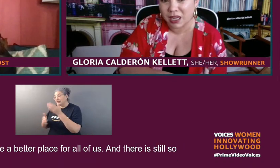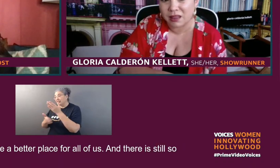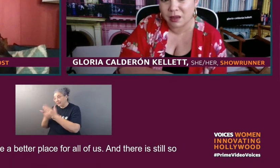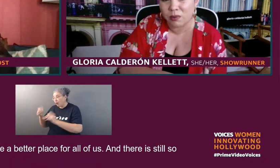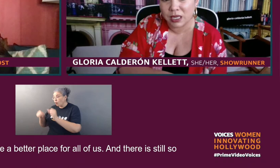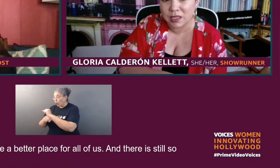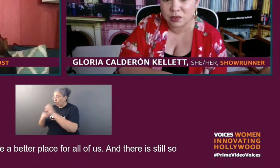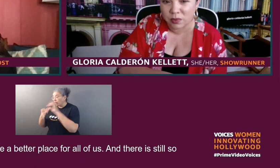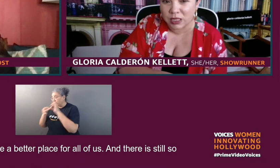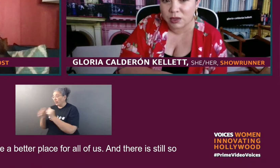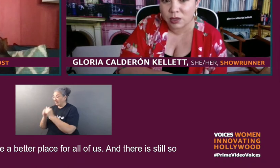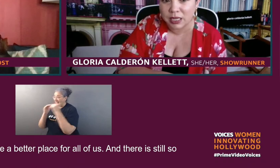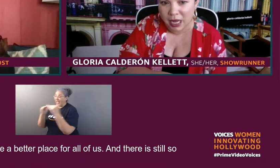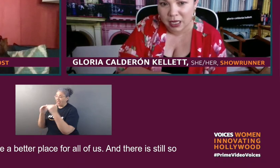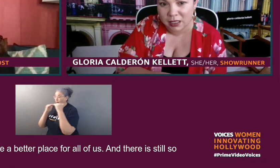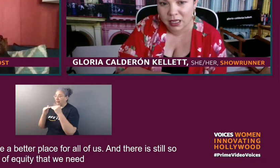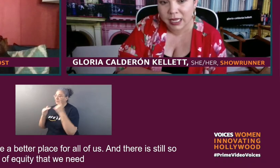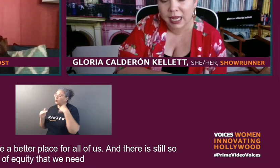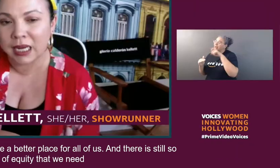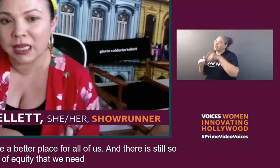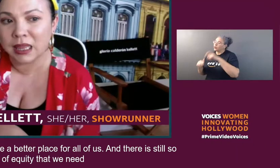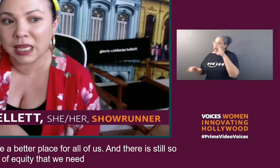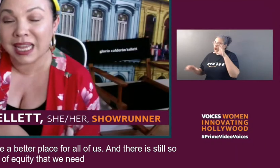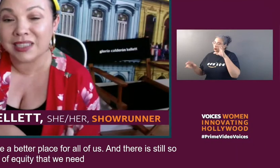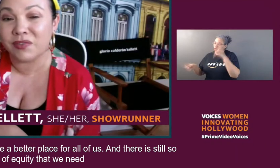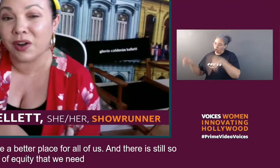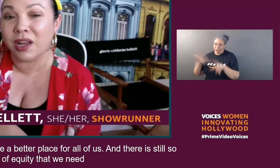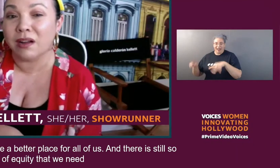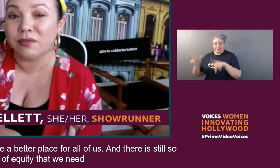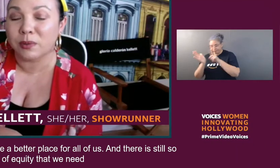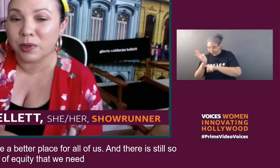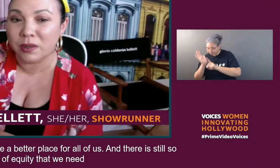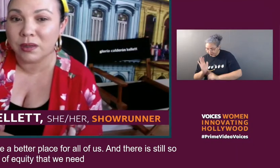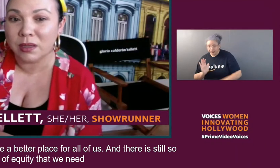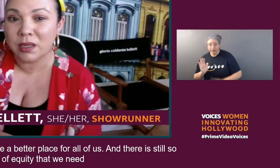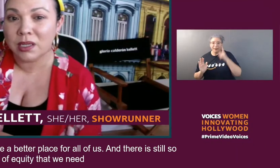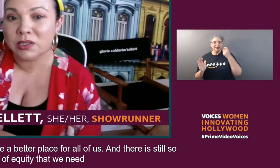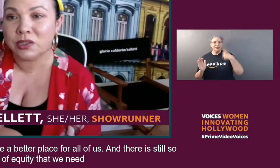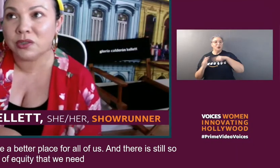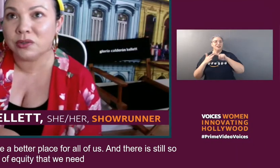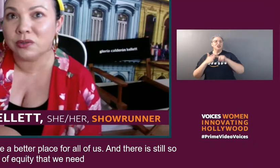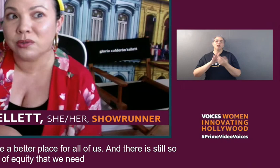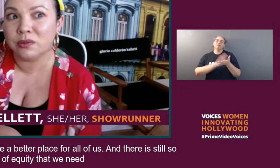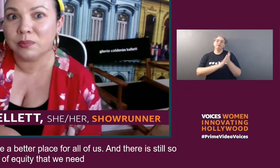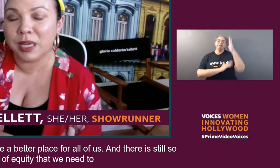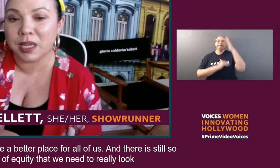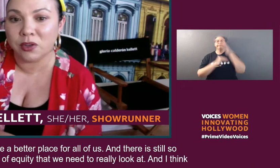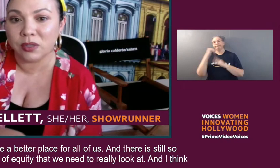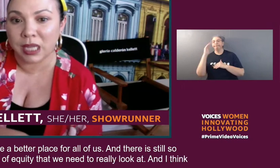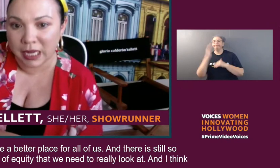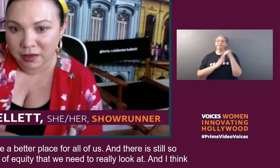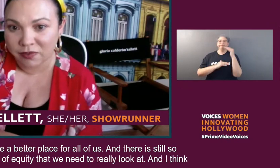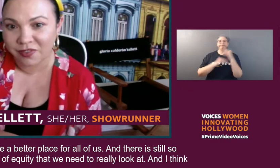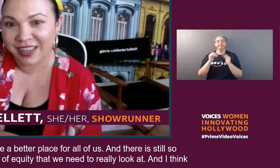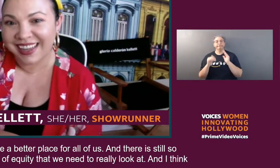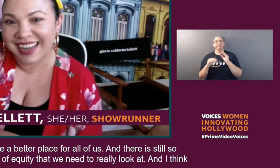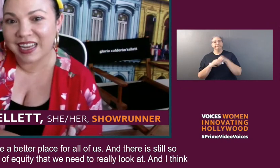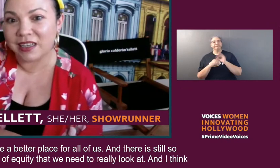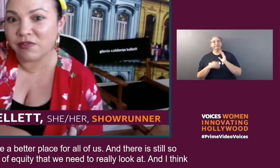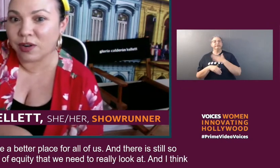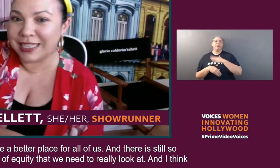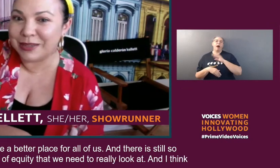in terms of equity that we need to really look at. And I think it gets very comfortable to be in your